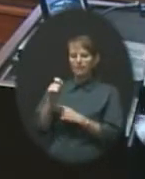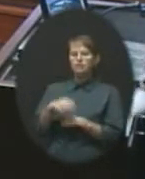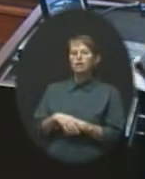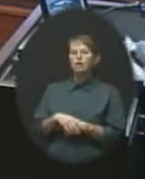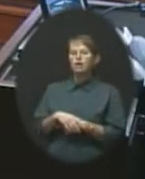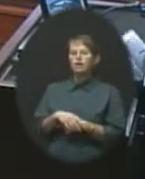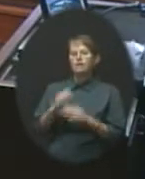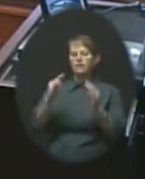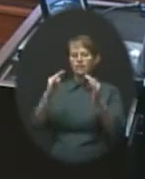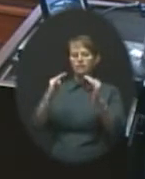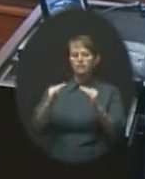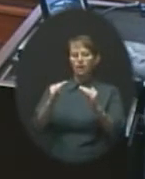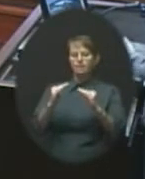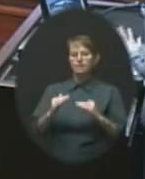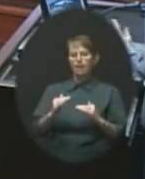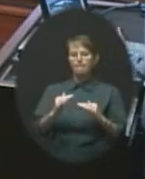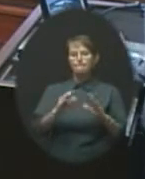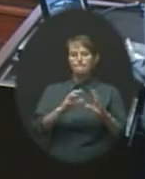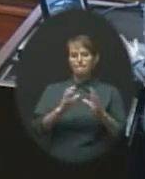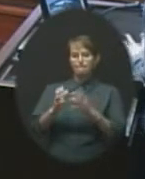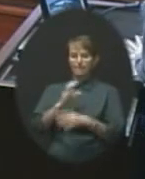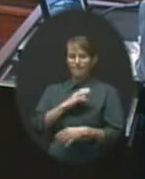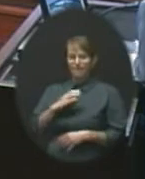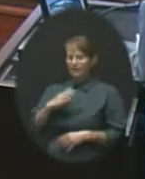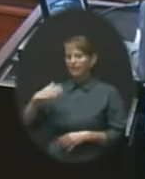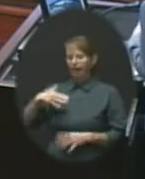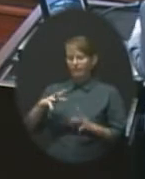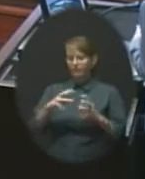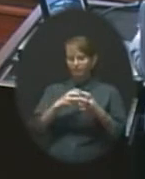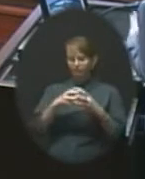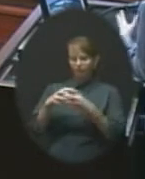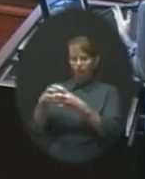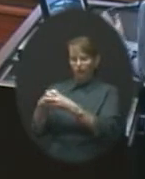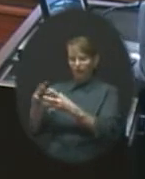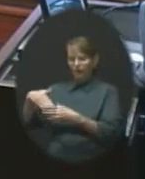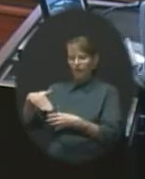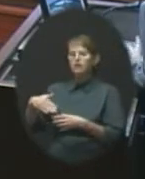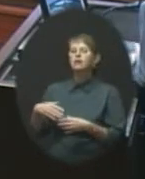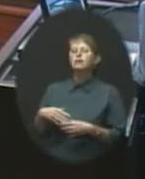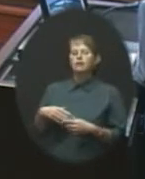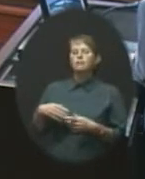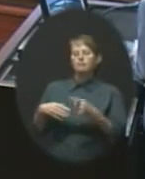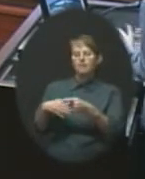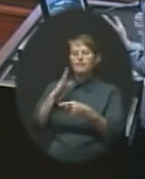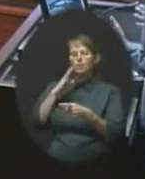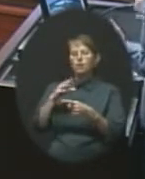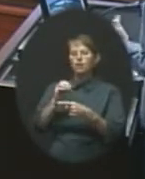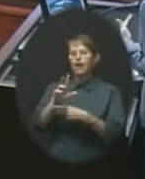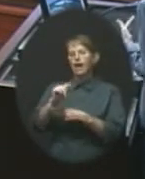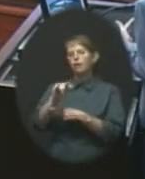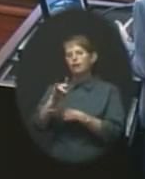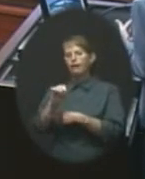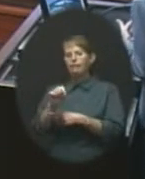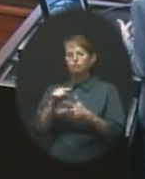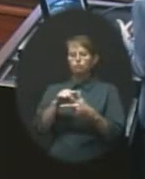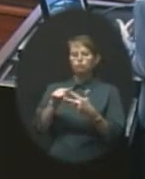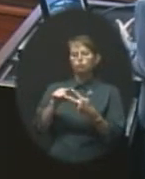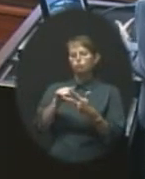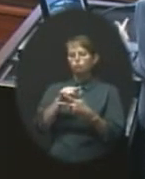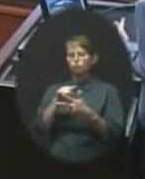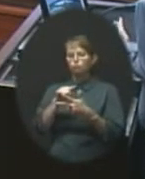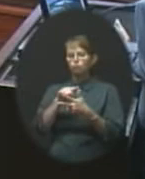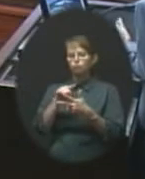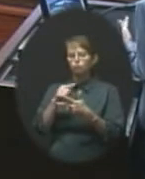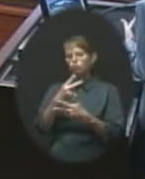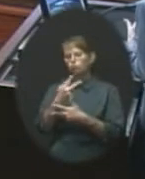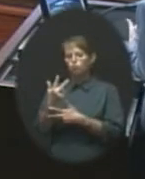The subcommittees haven't gotten together through all of them yet to outline what are our two or three steps. I heard very much from the post-secondary